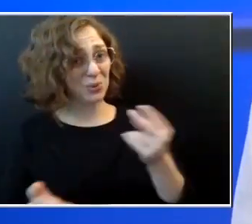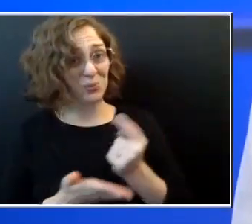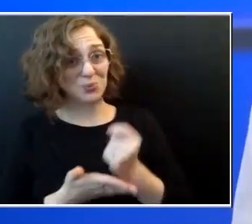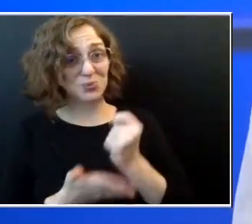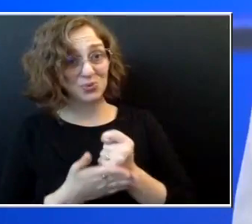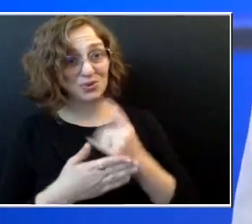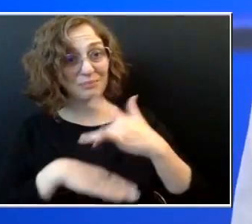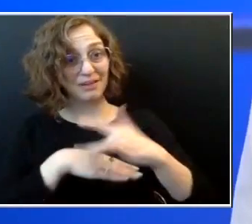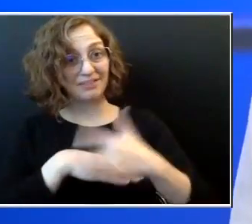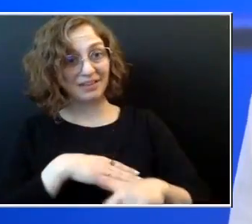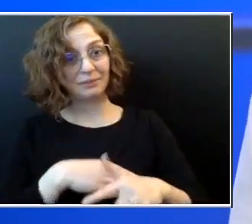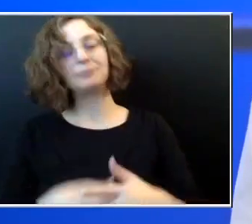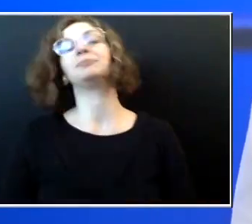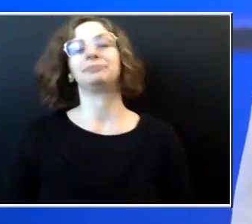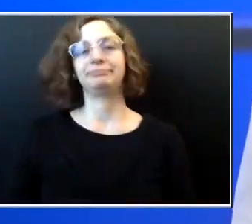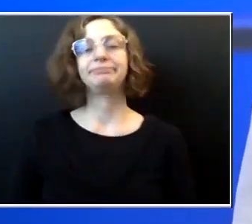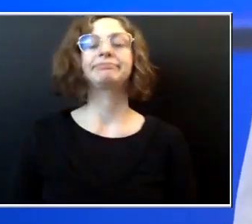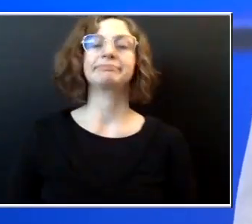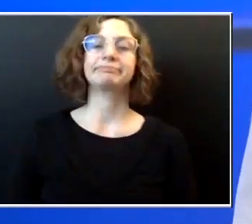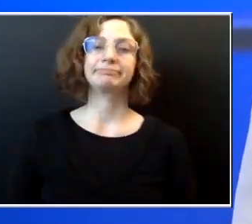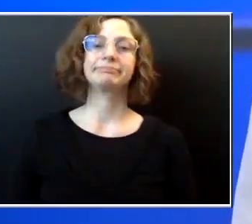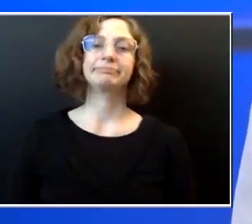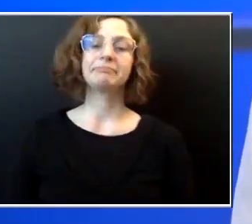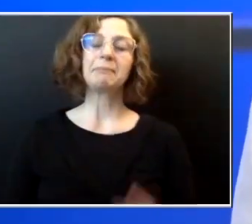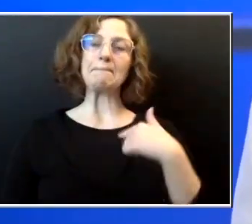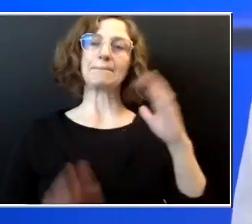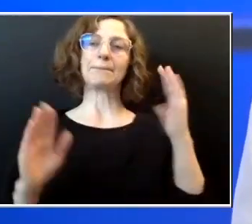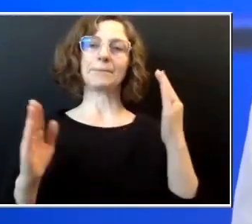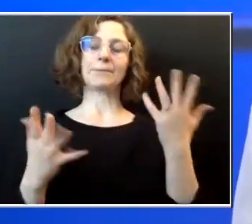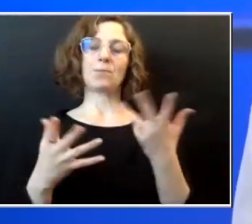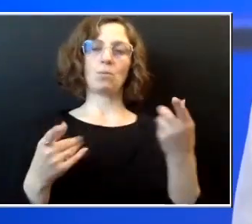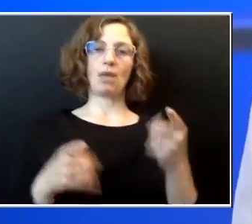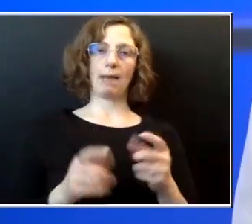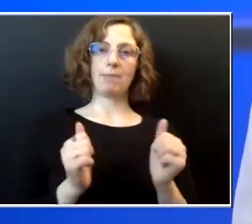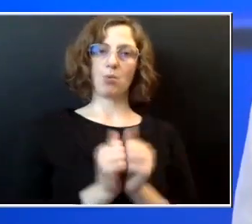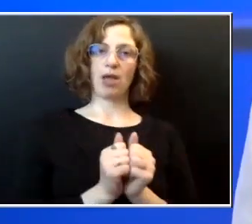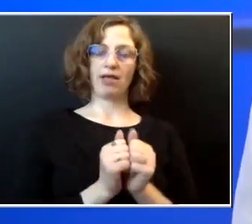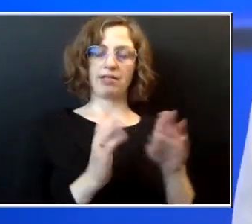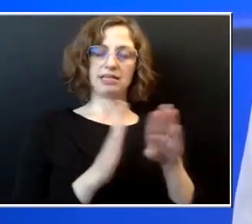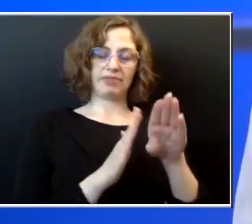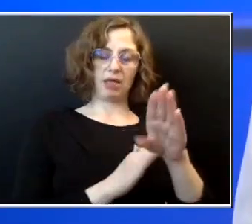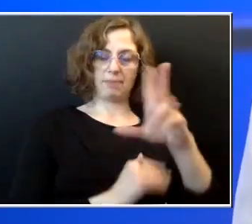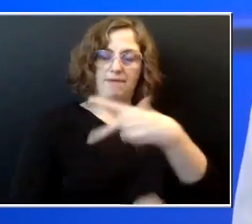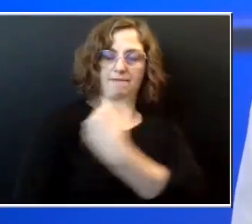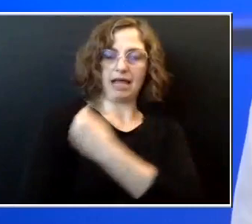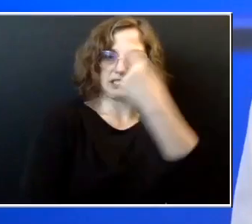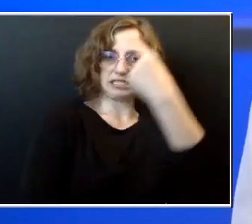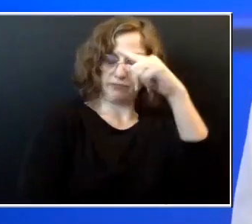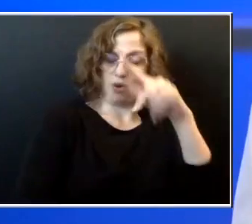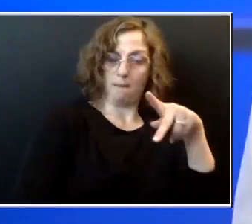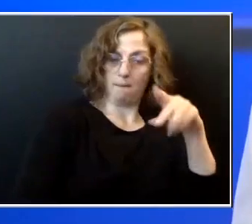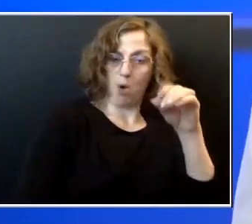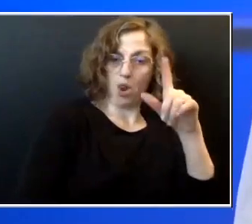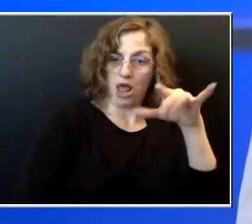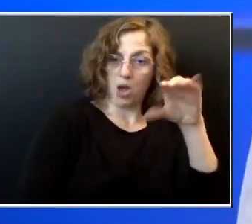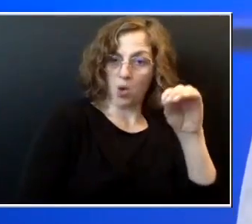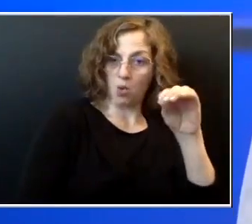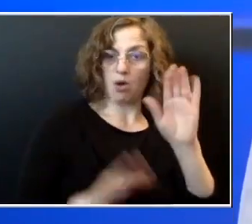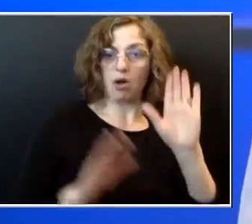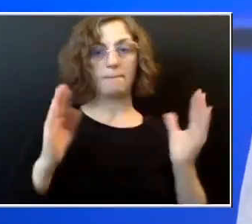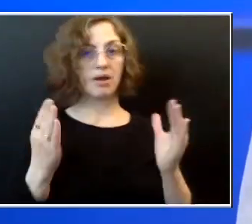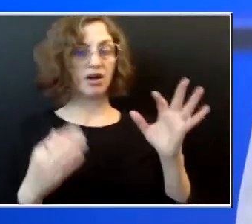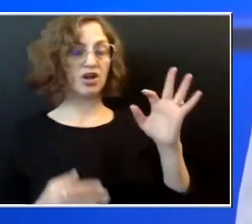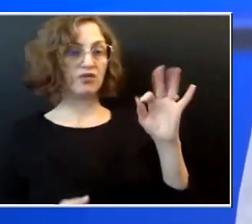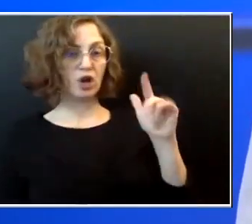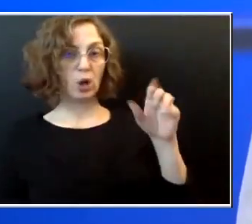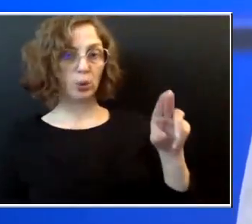I compared what happened with the development of polio vaccine versus influenza vaccine, and the speed of our